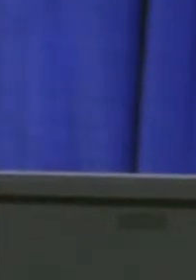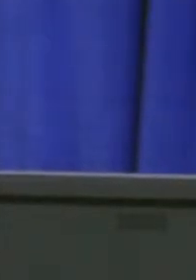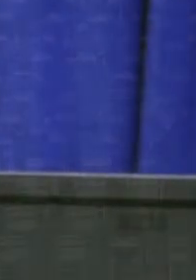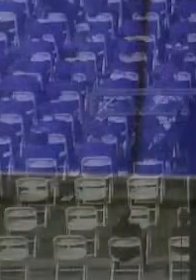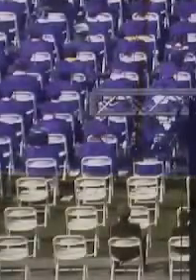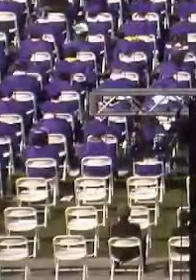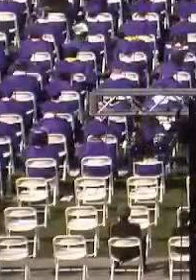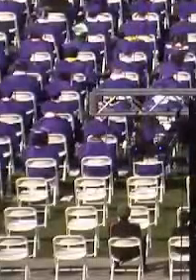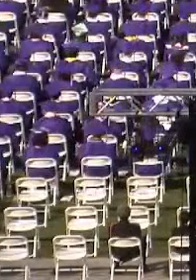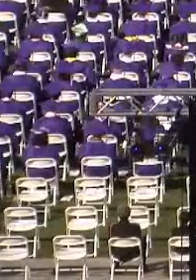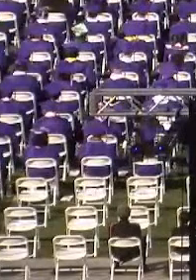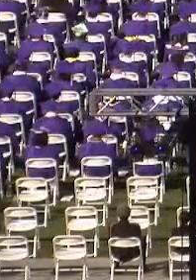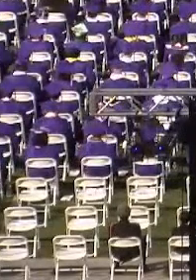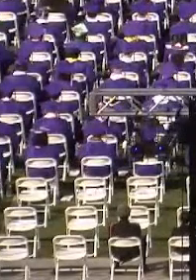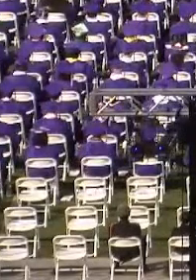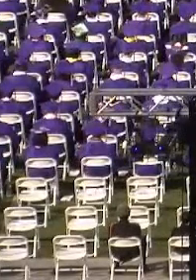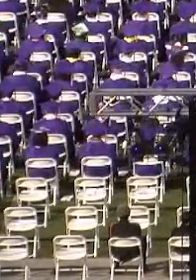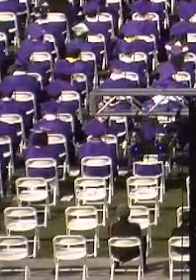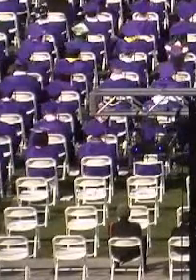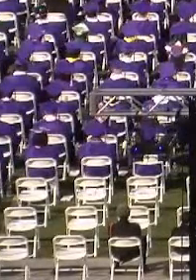2023.